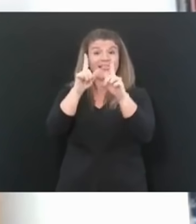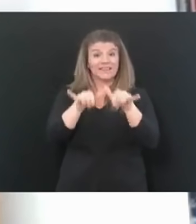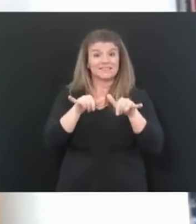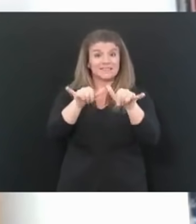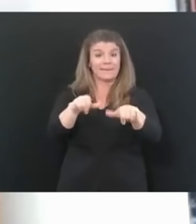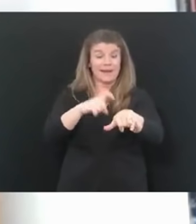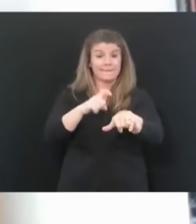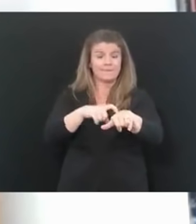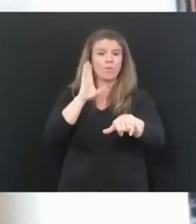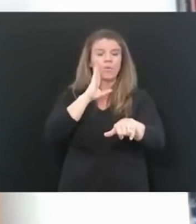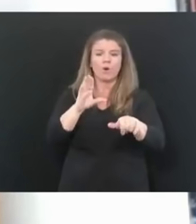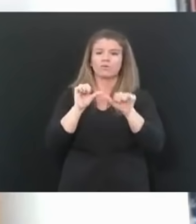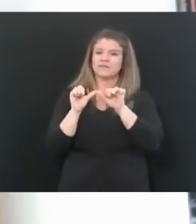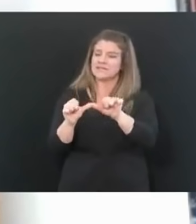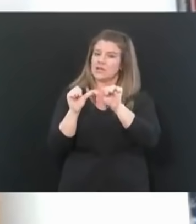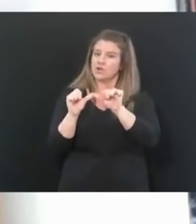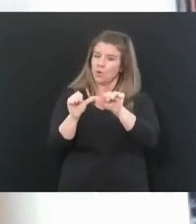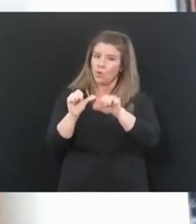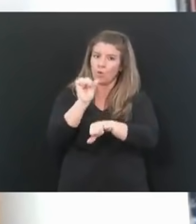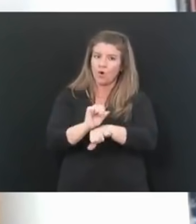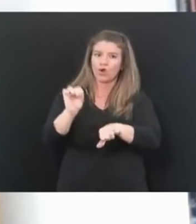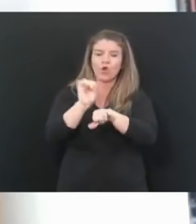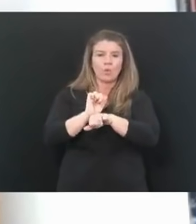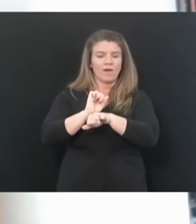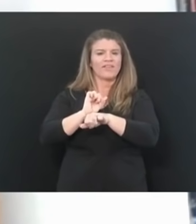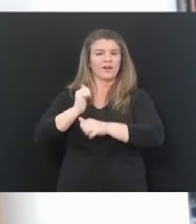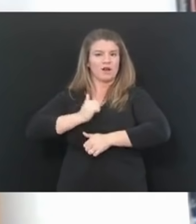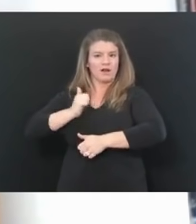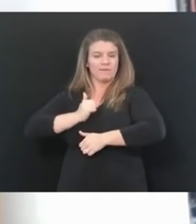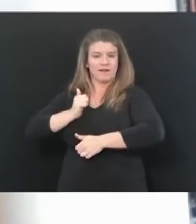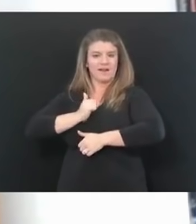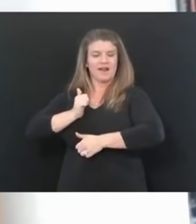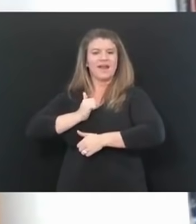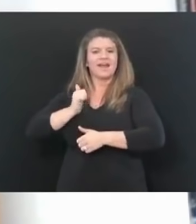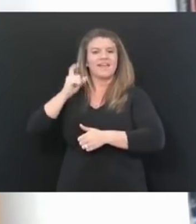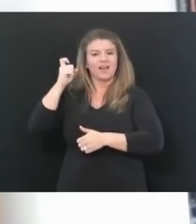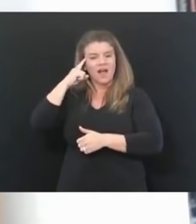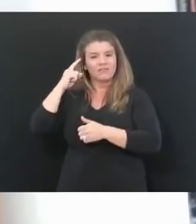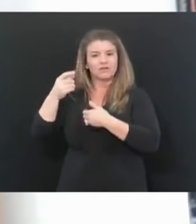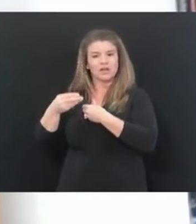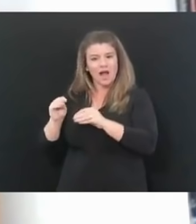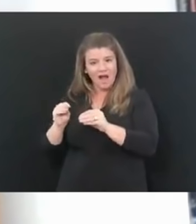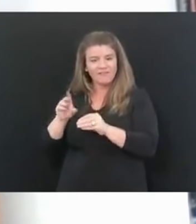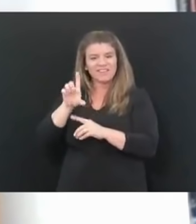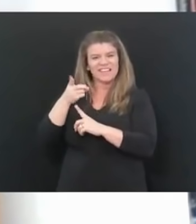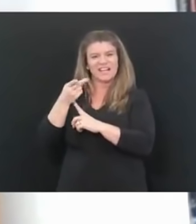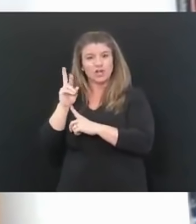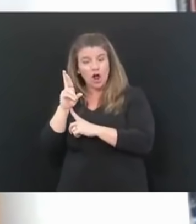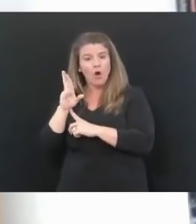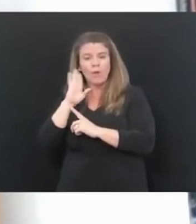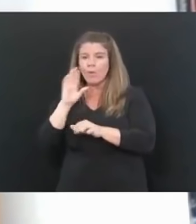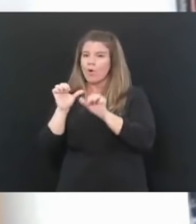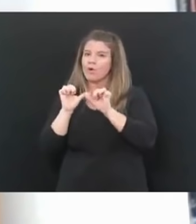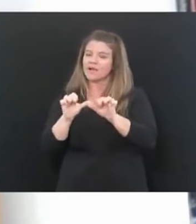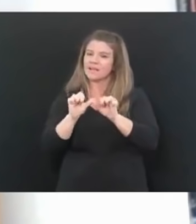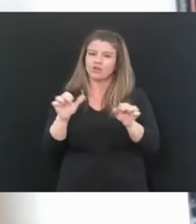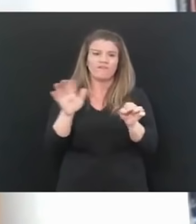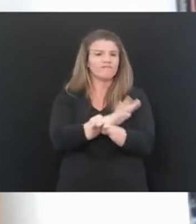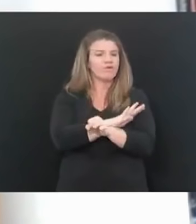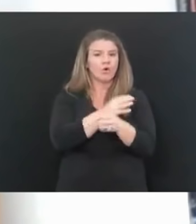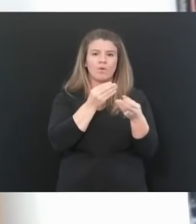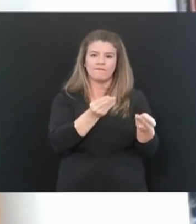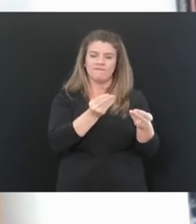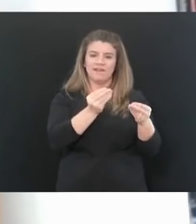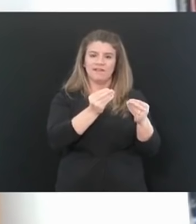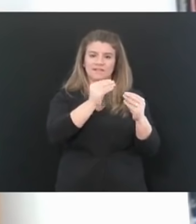our efforts with General Hoyer and Secretary Crouch in the governor's office to also make sure that we continue a full feeding